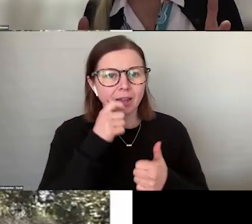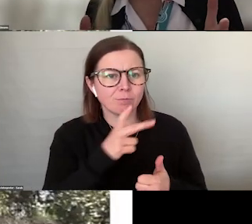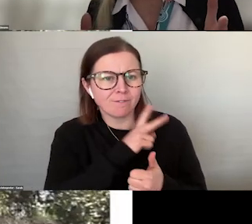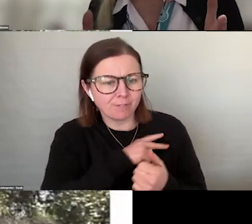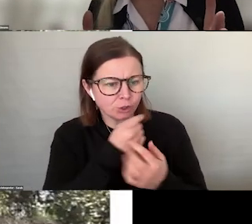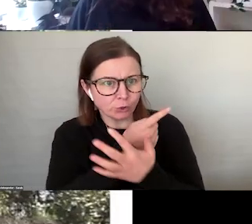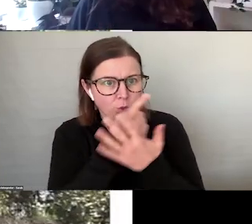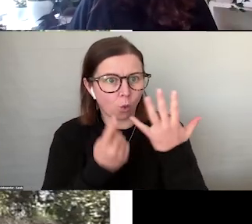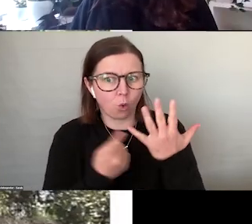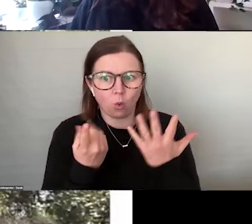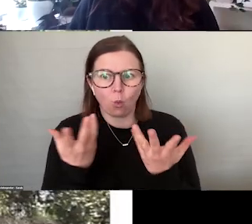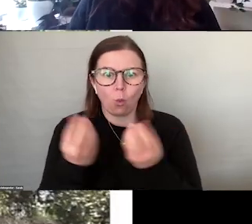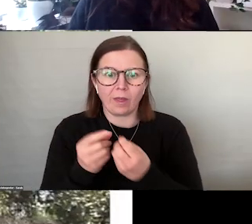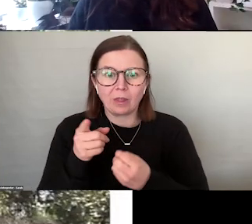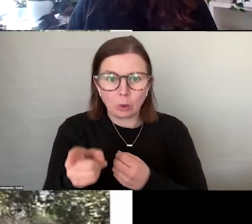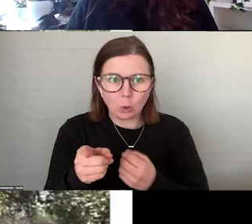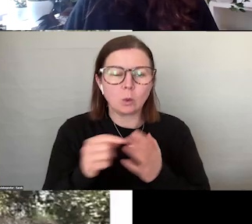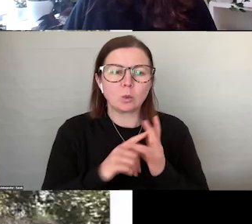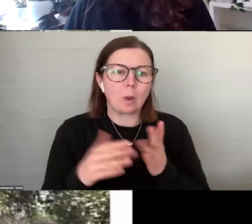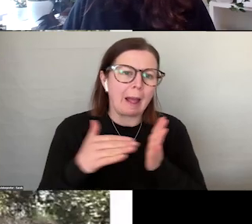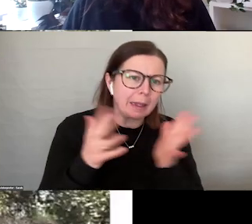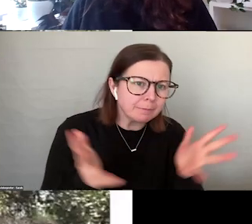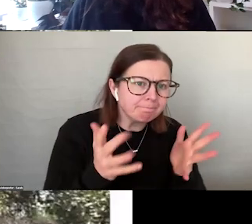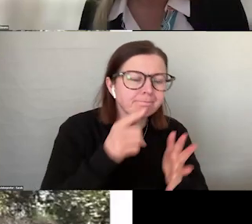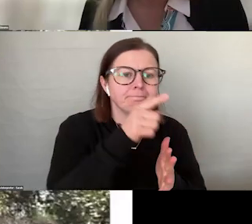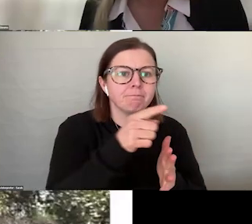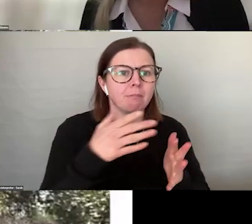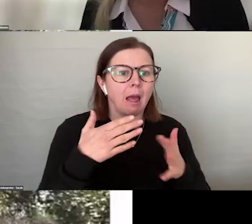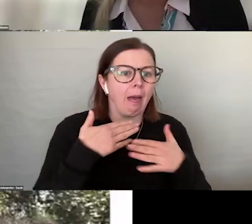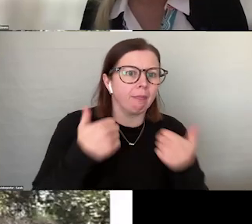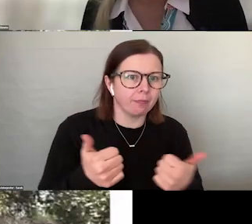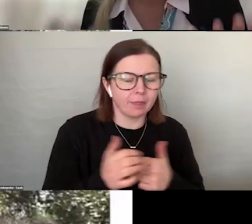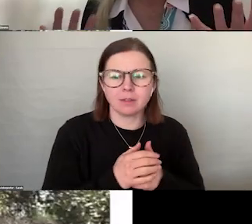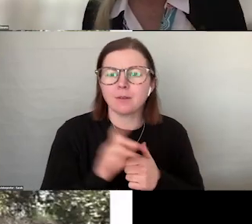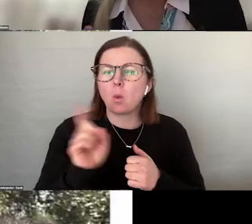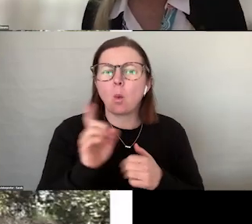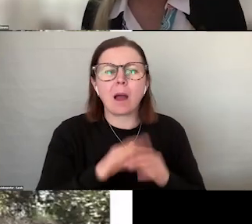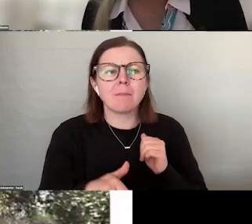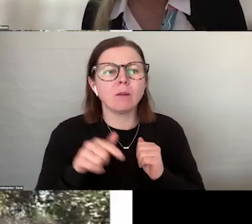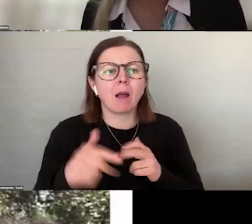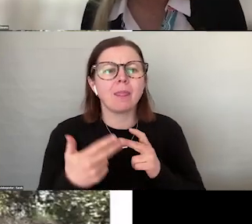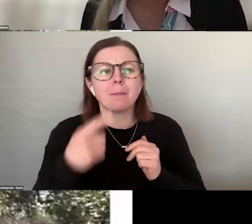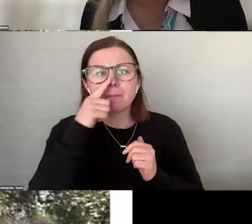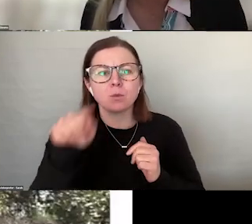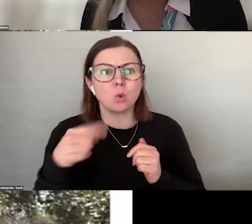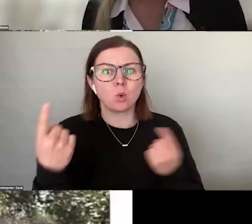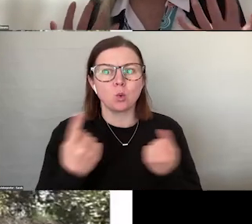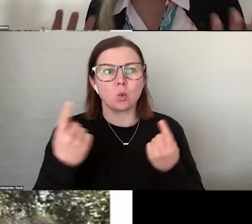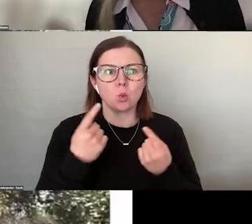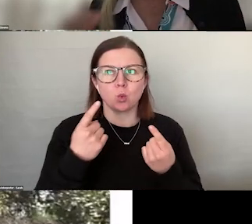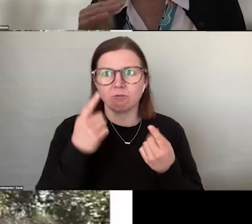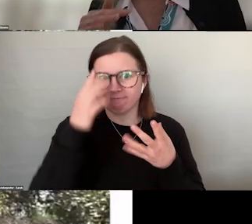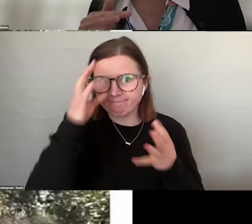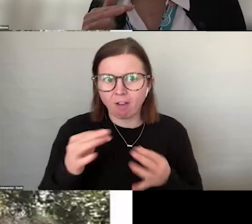you, helping her to be healthier. What about the people who are deciding who gets the healthcare funding,